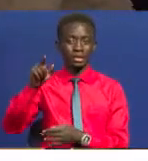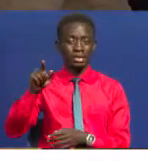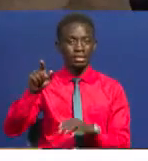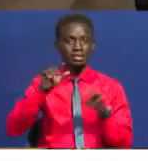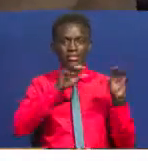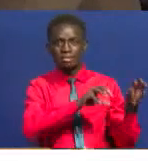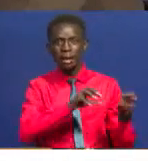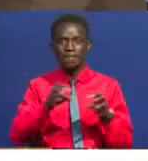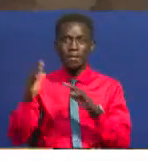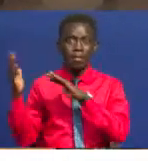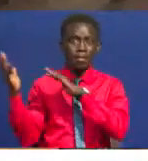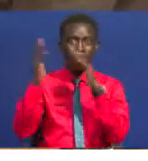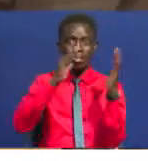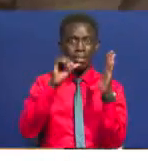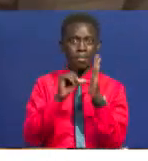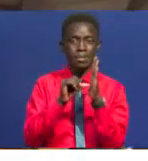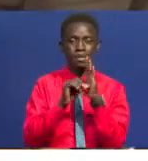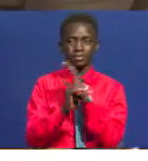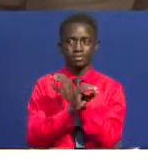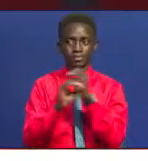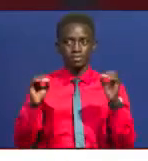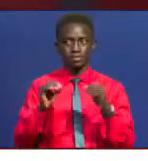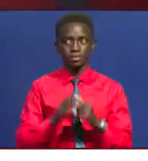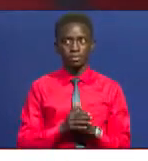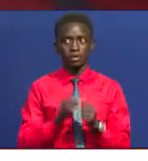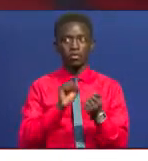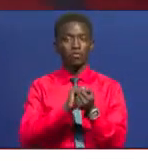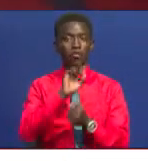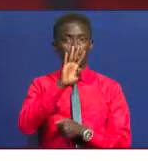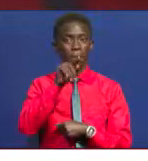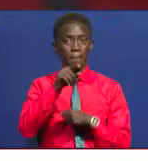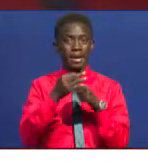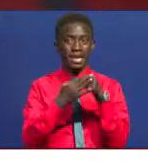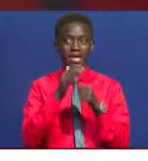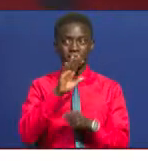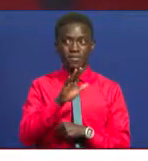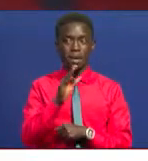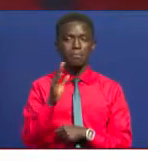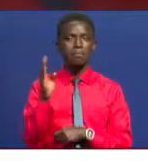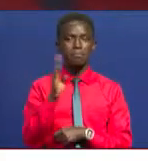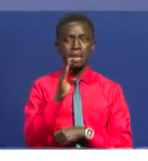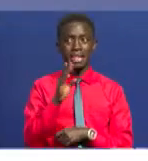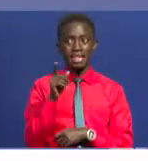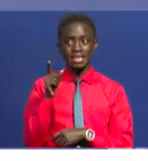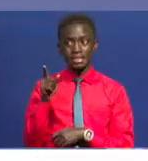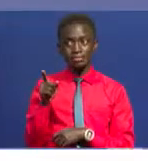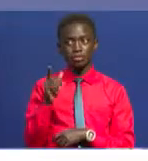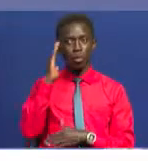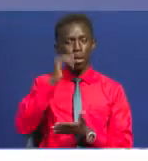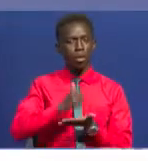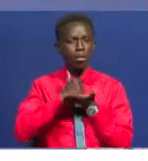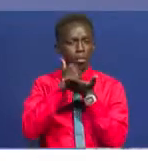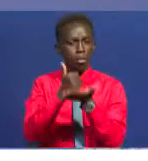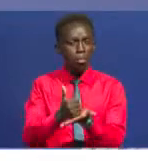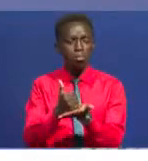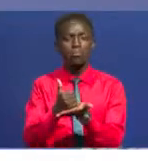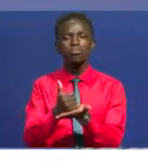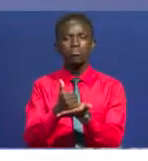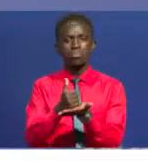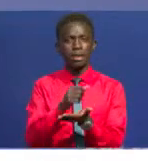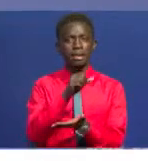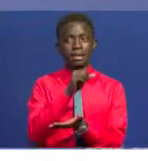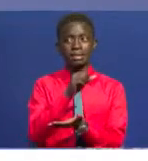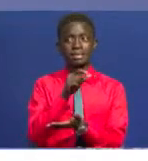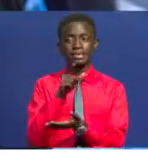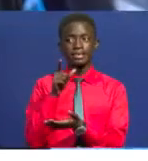The 14.85 billion shillings project in Kenya is expected to drive the country's green industrialization goals,